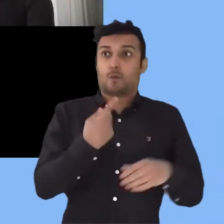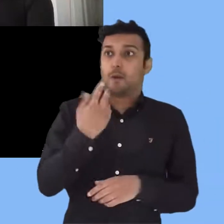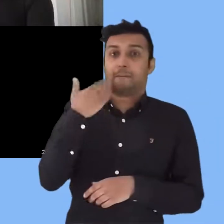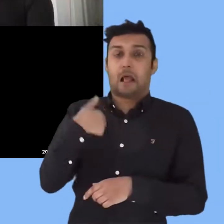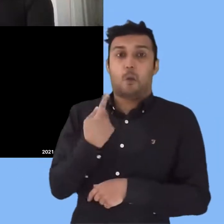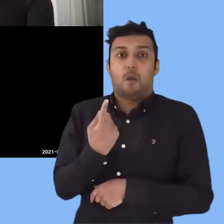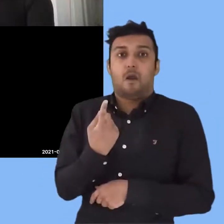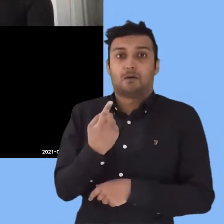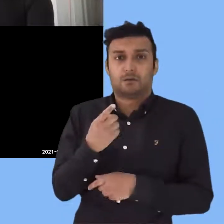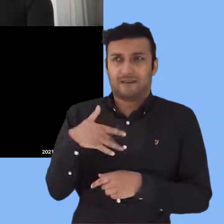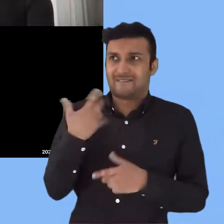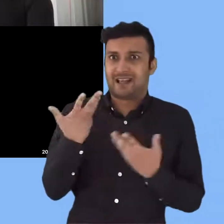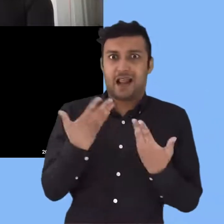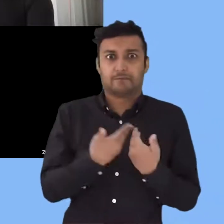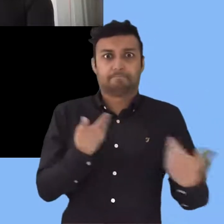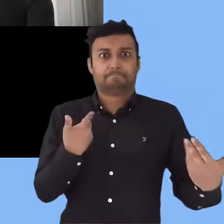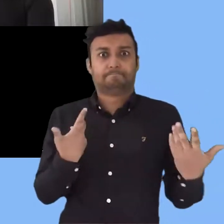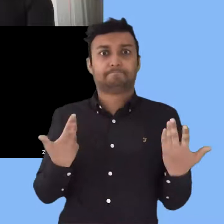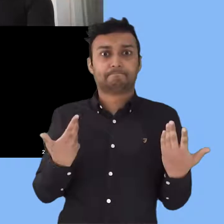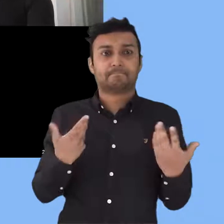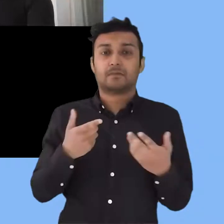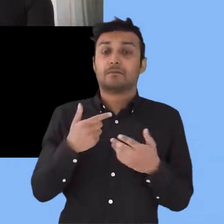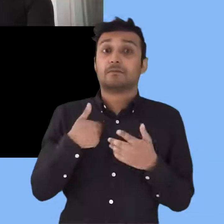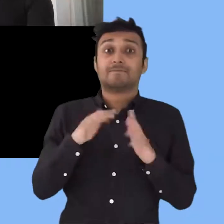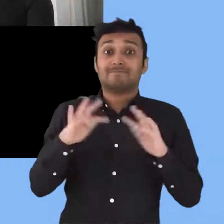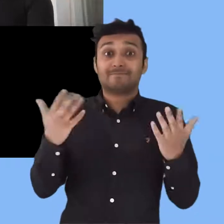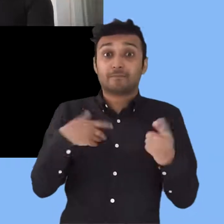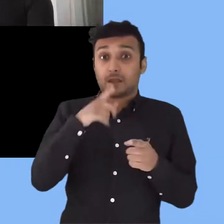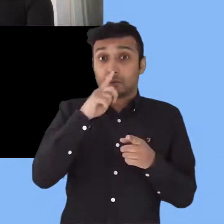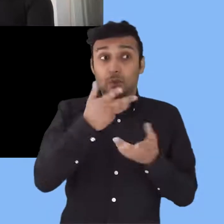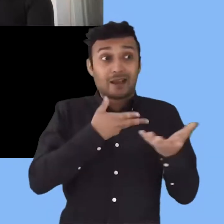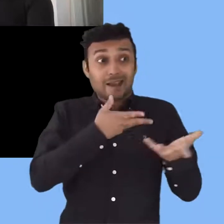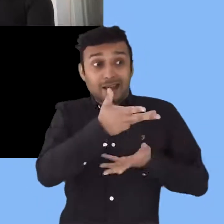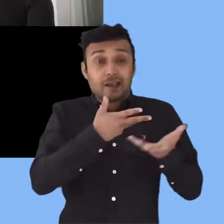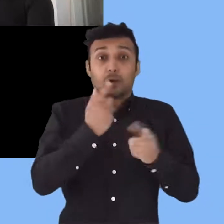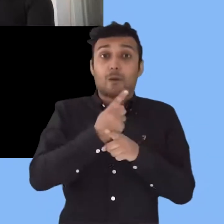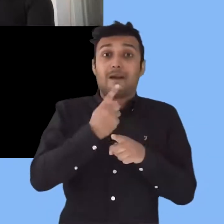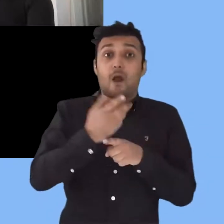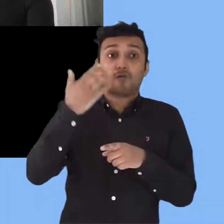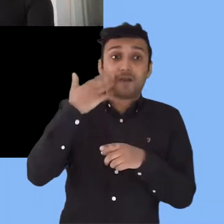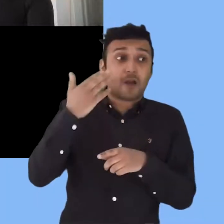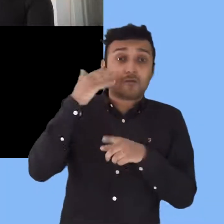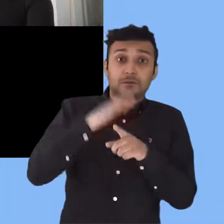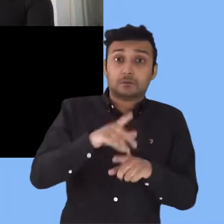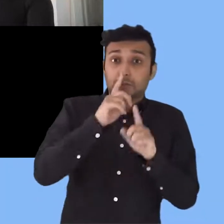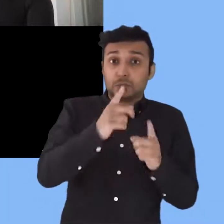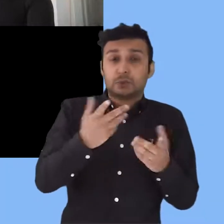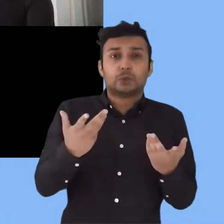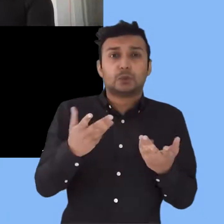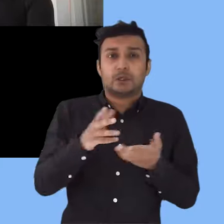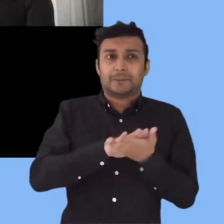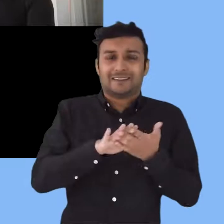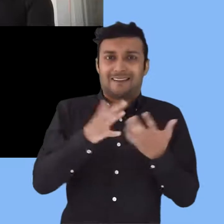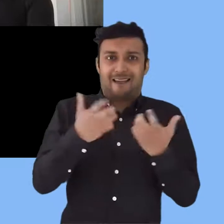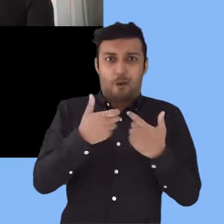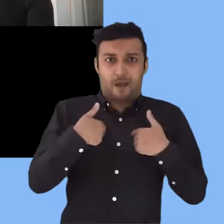at times. And without that support from others, without those conversations about race and racism, without those conversations about how our